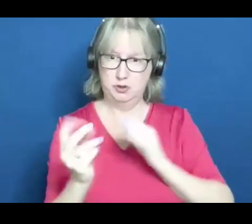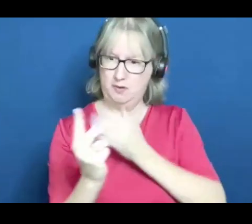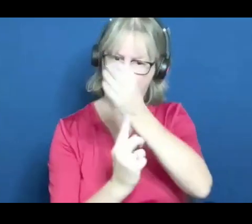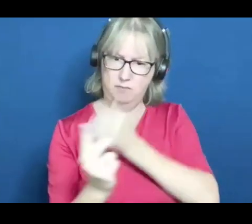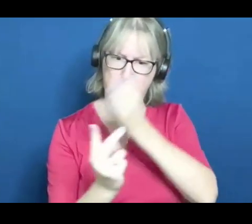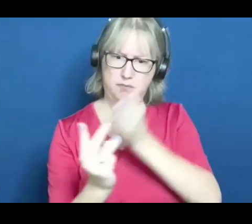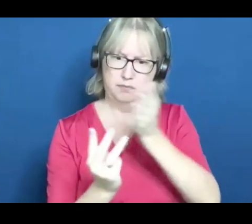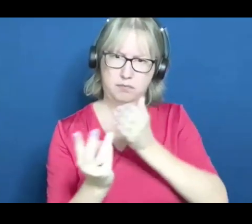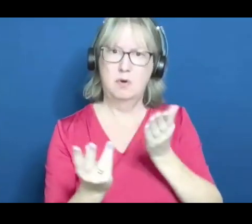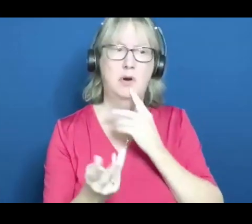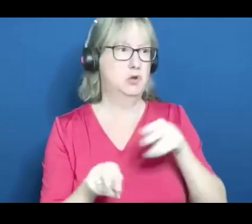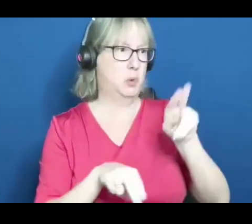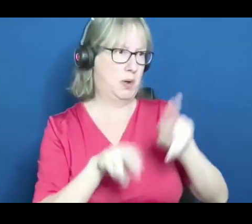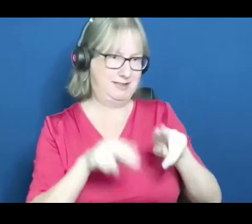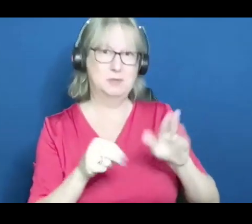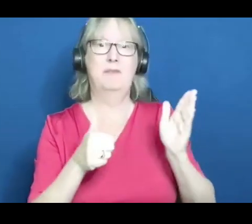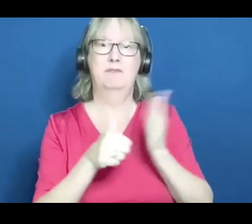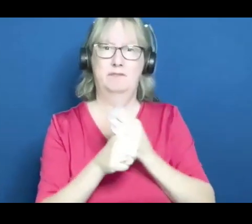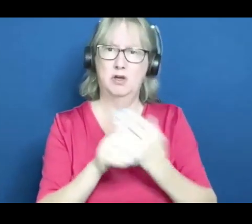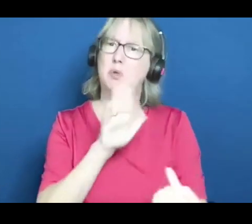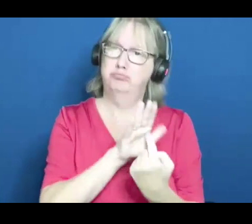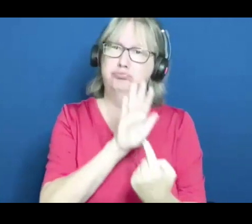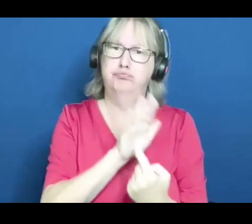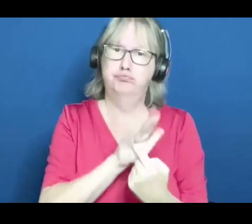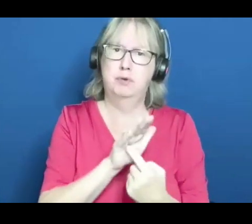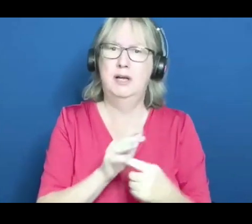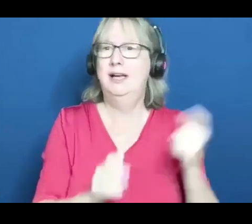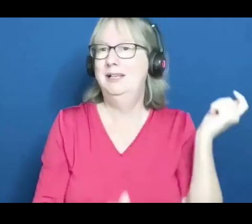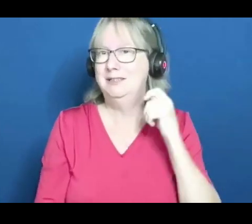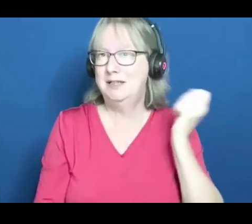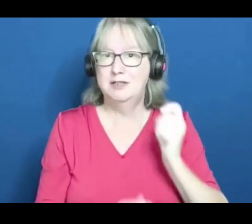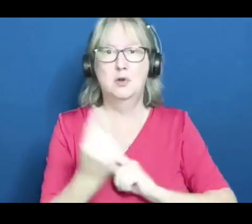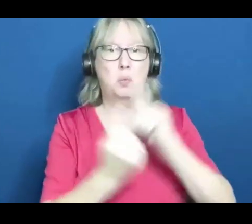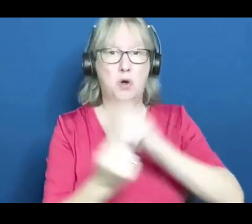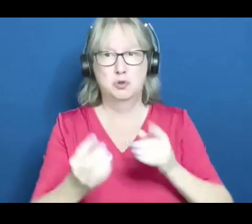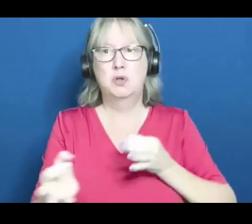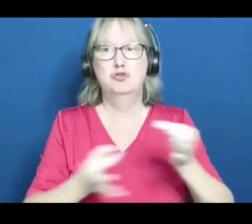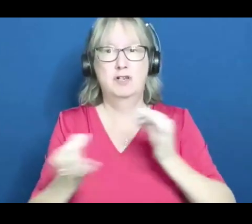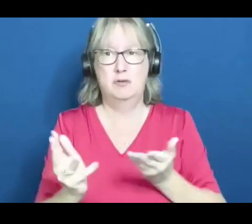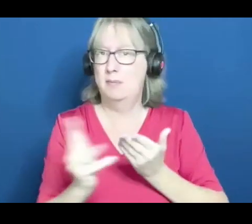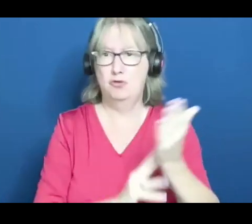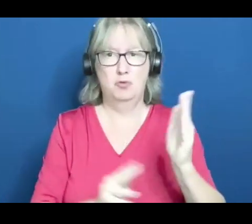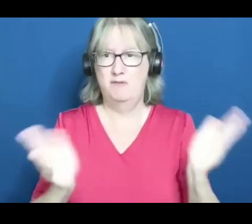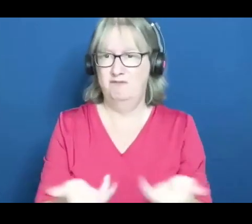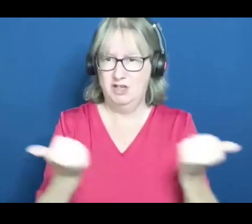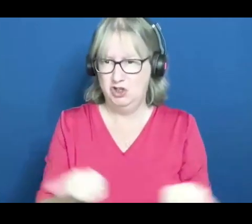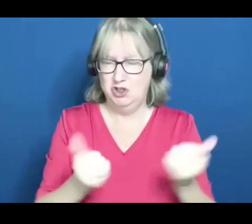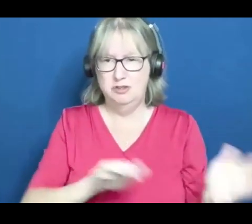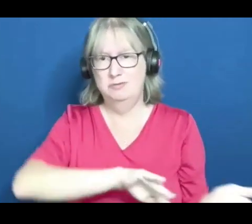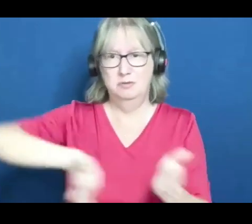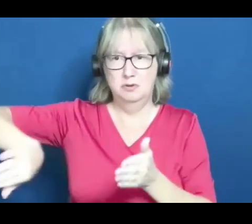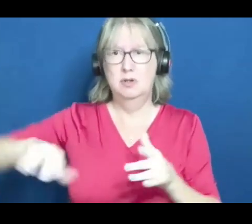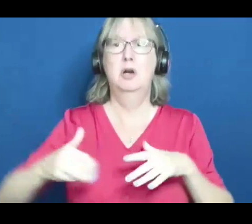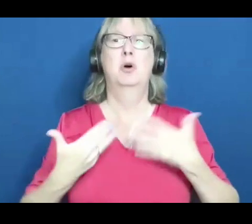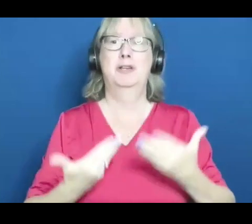loss assessment, which is quite key. The tinnitus one-to-one strategies I've already mentioned. We then move on to some of the